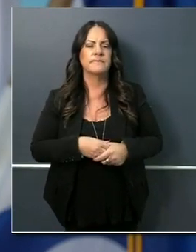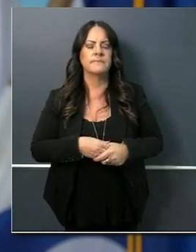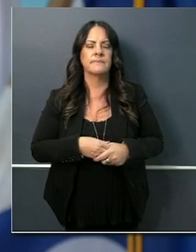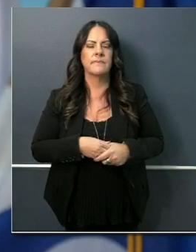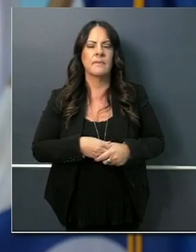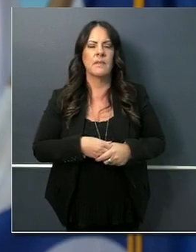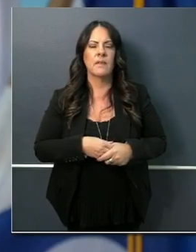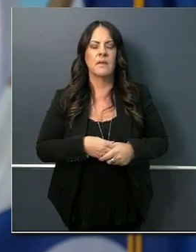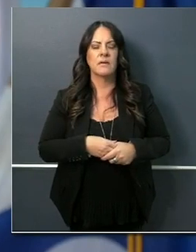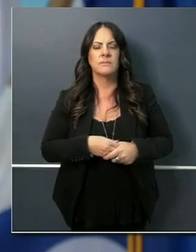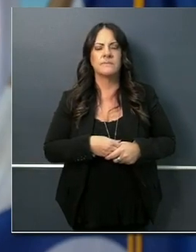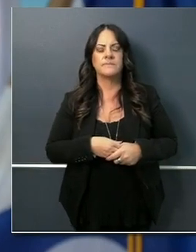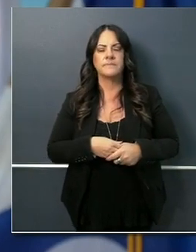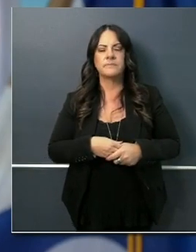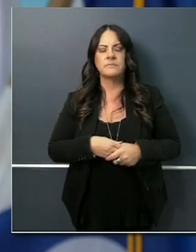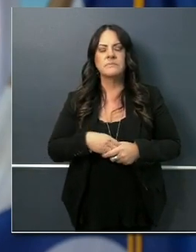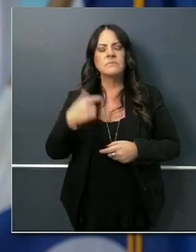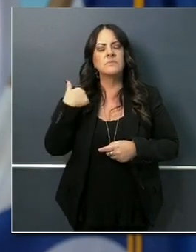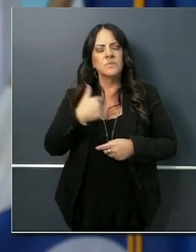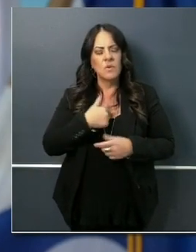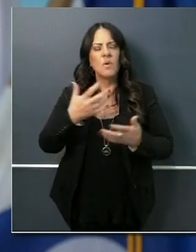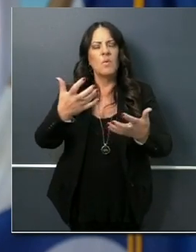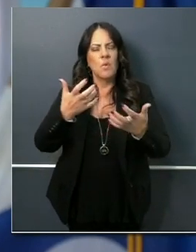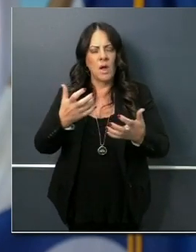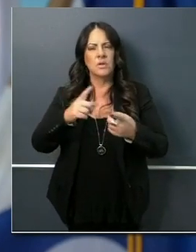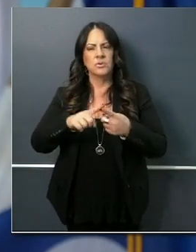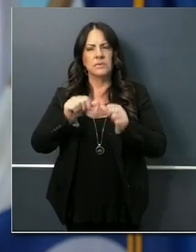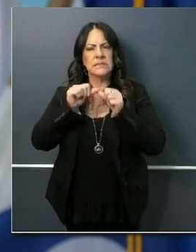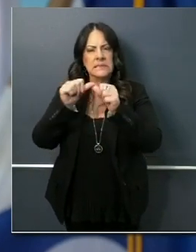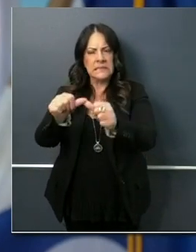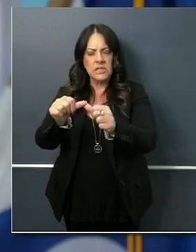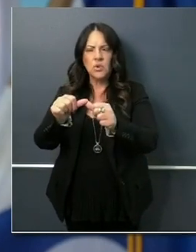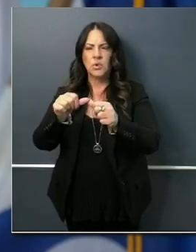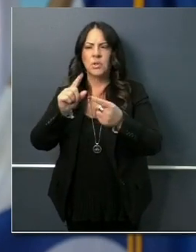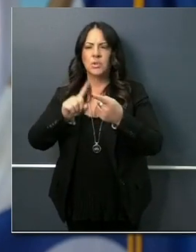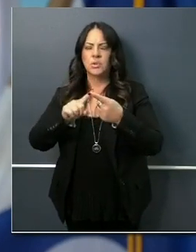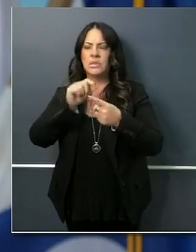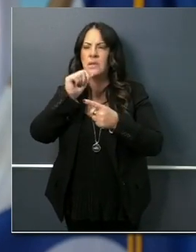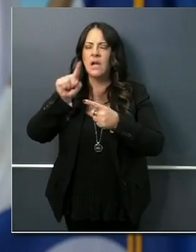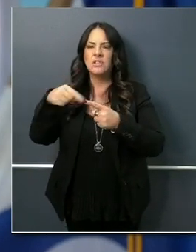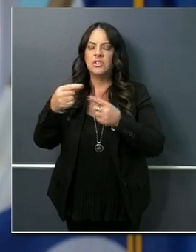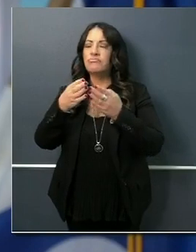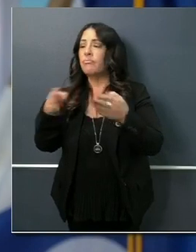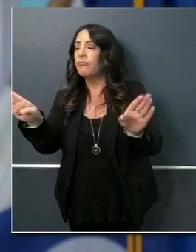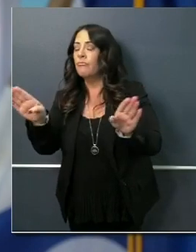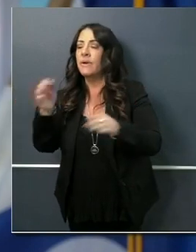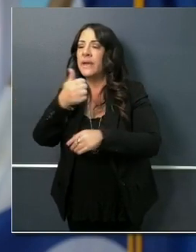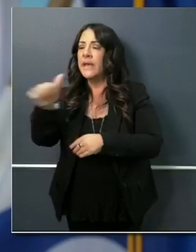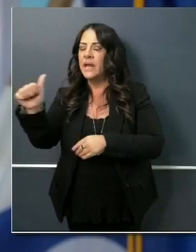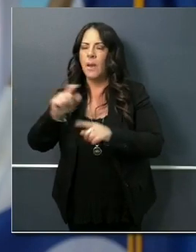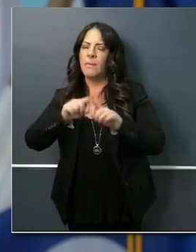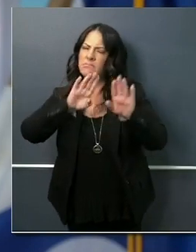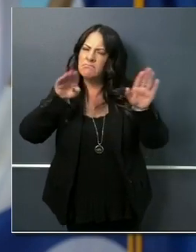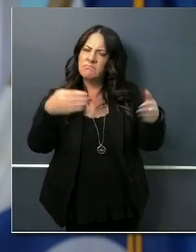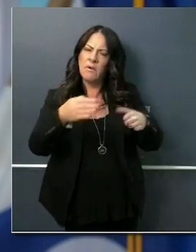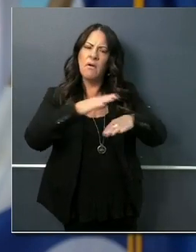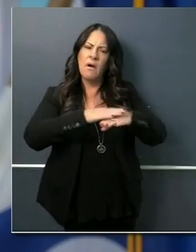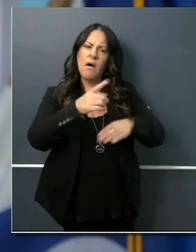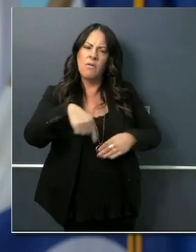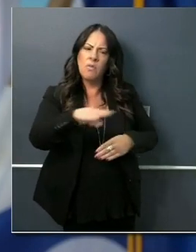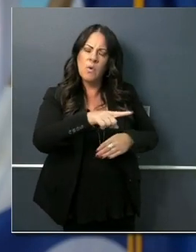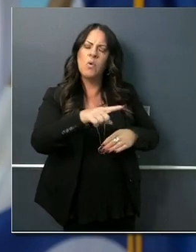knocking on every door, to knock on those doors of those that are most vulnerable, and to continue the kind of telehealth